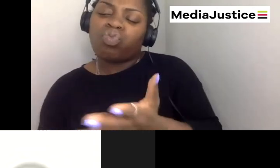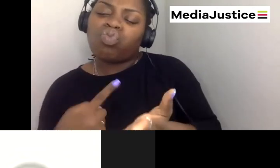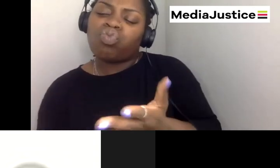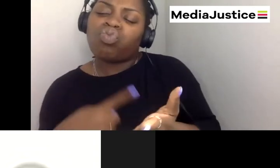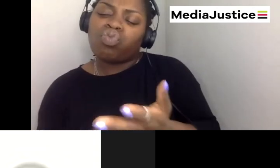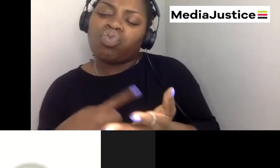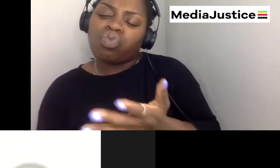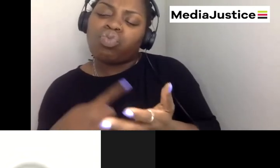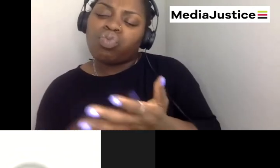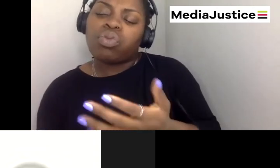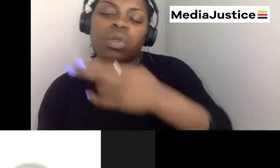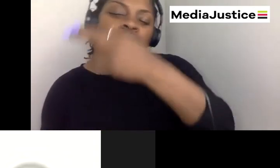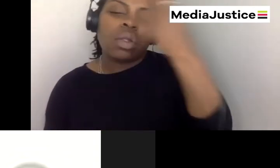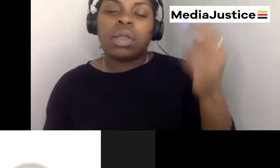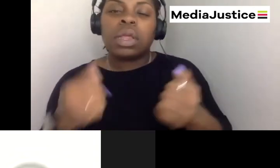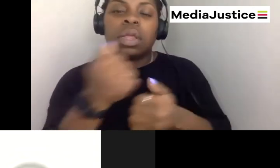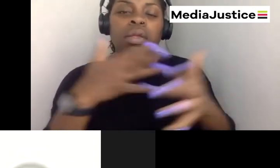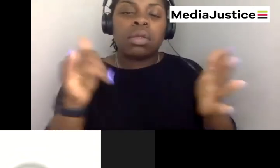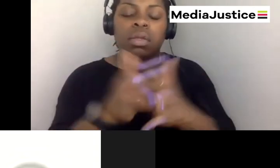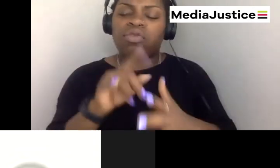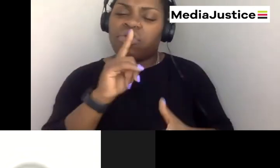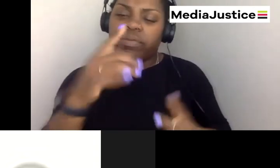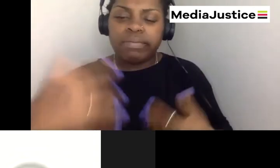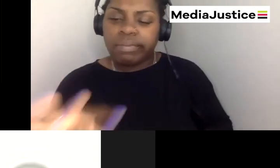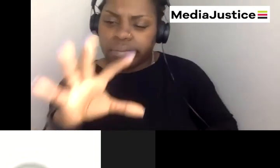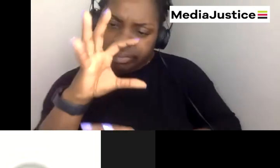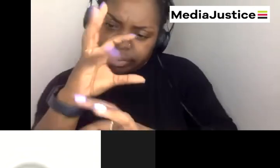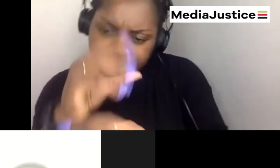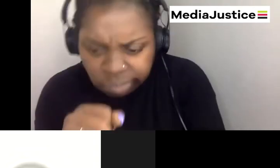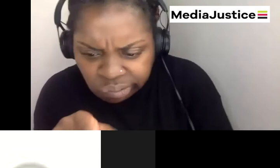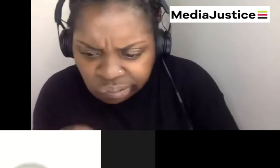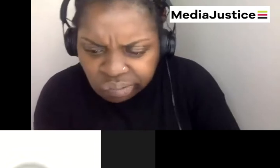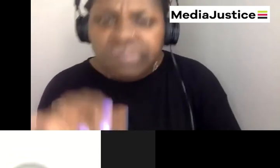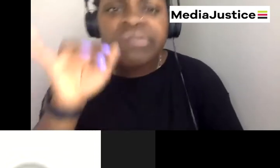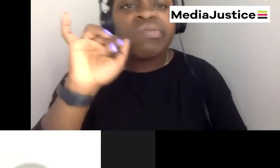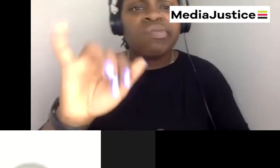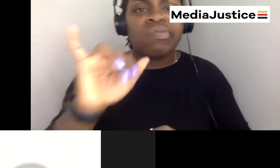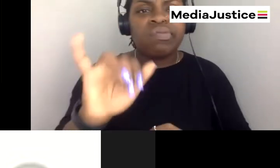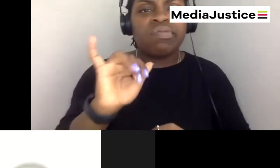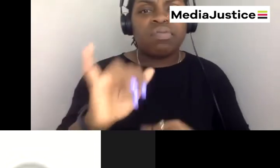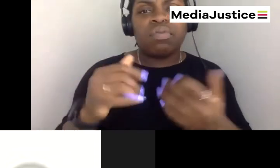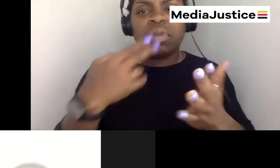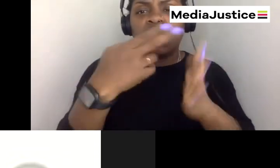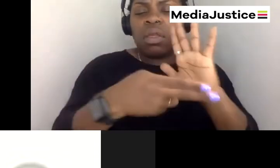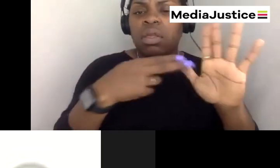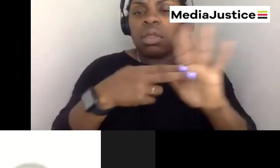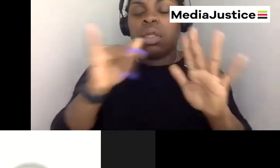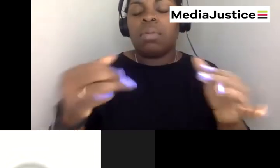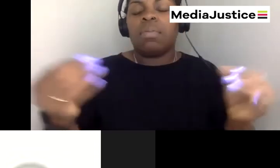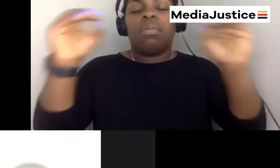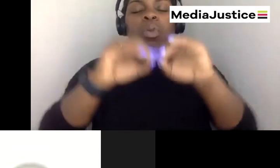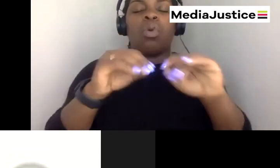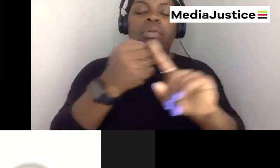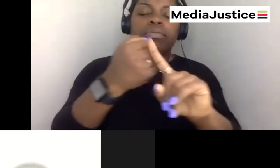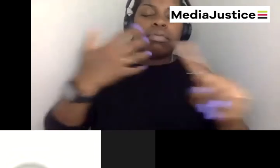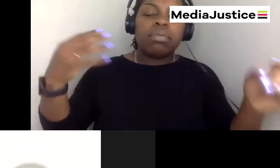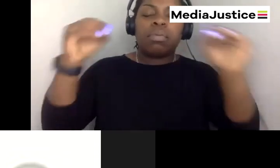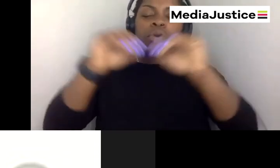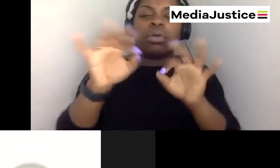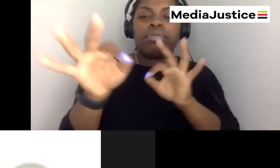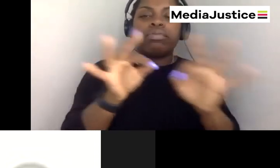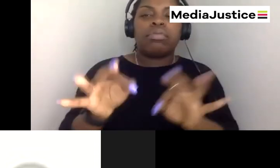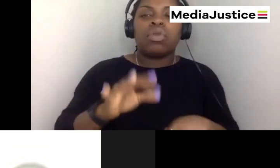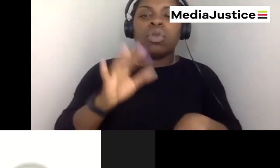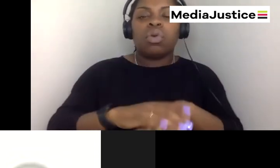Highlight anything that sort of sparks your interest, that looks like it needs more exploration, that you